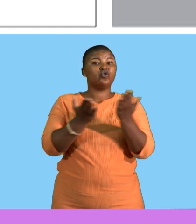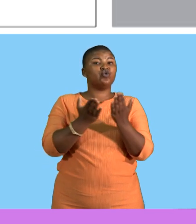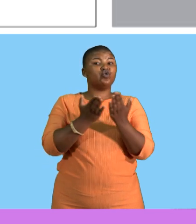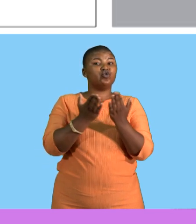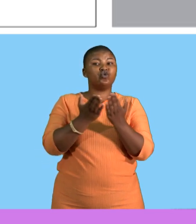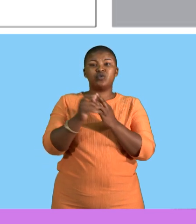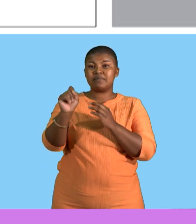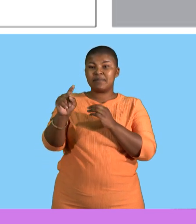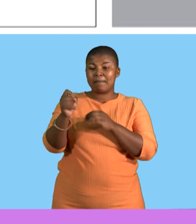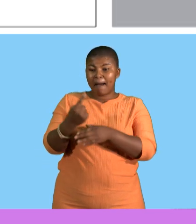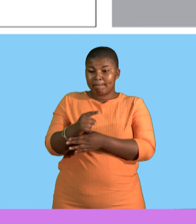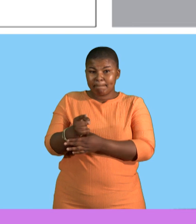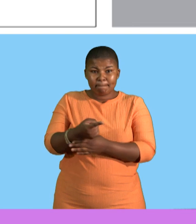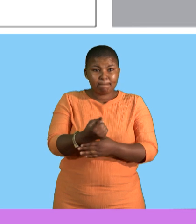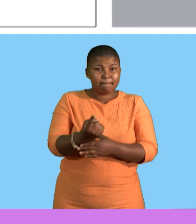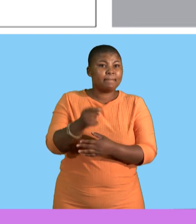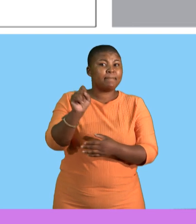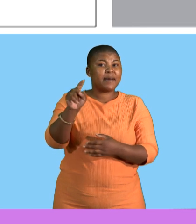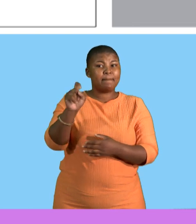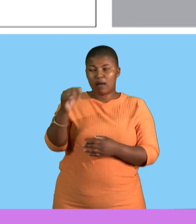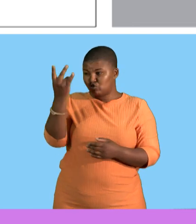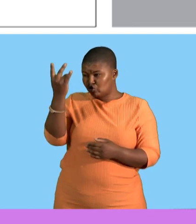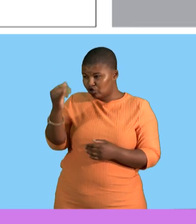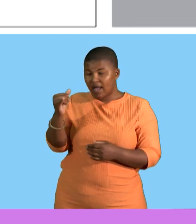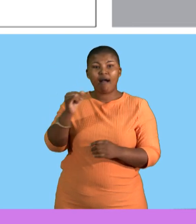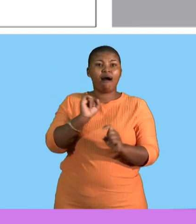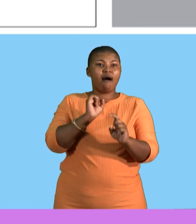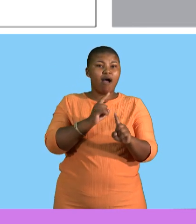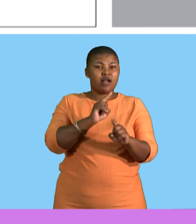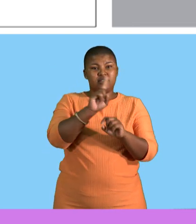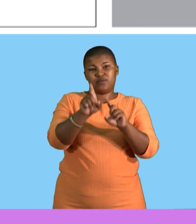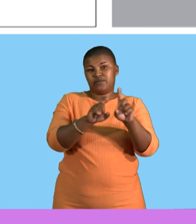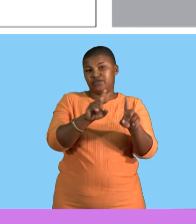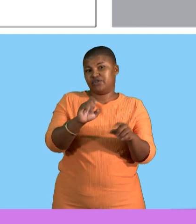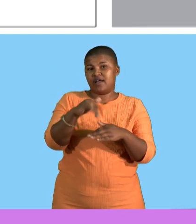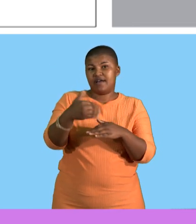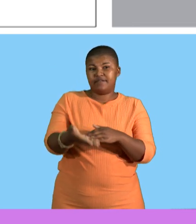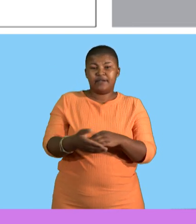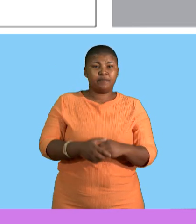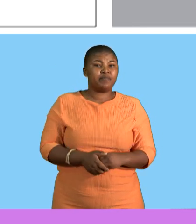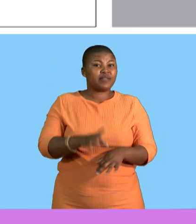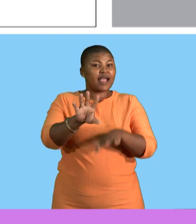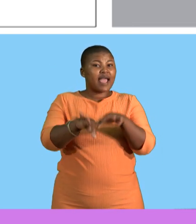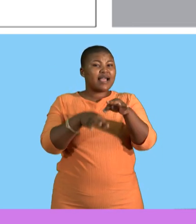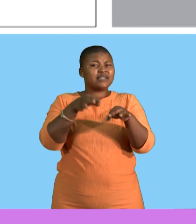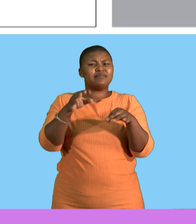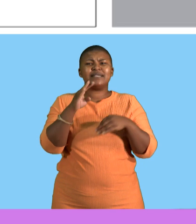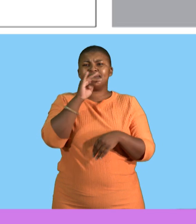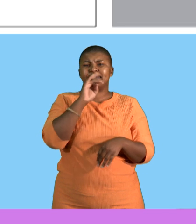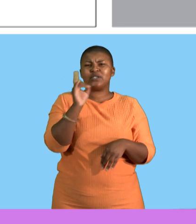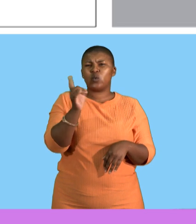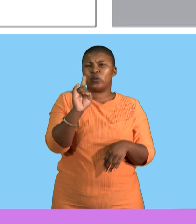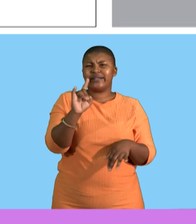given alongside and answer the questions that follow. Explain the meaning of the scale 1 to